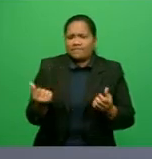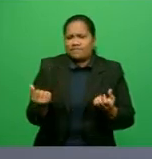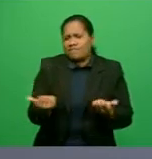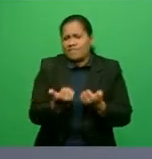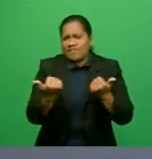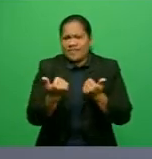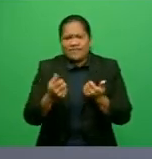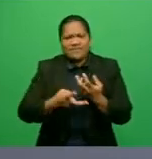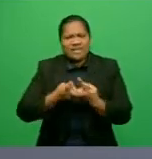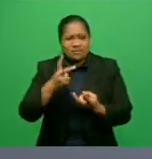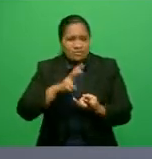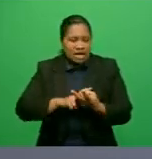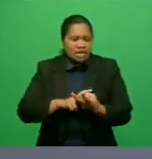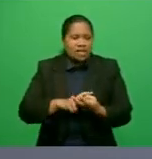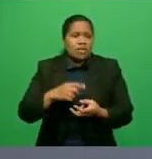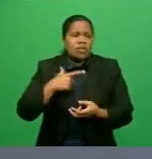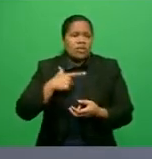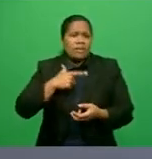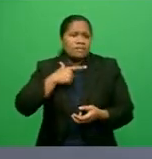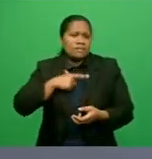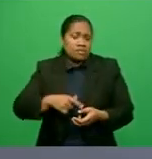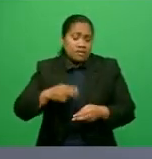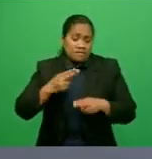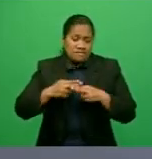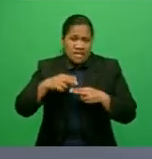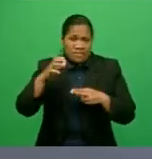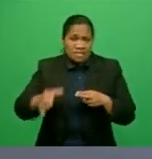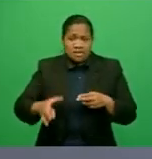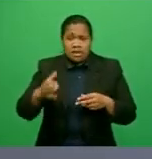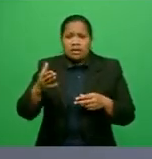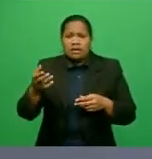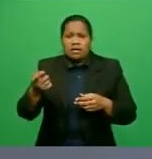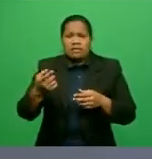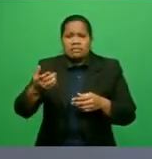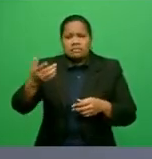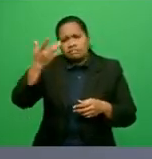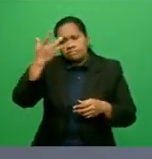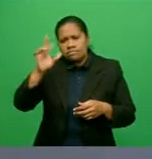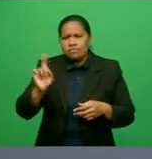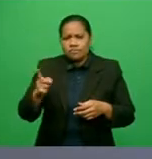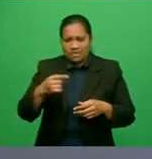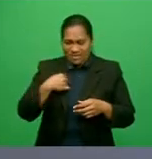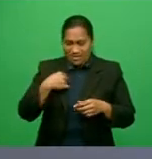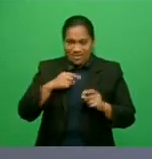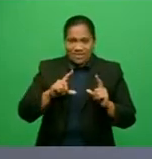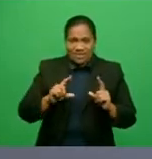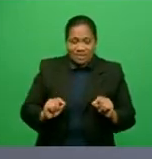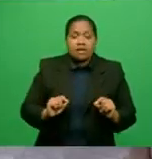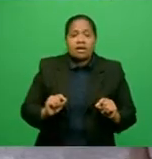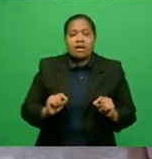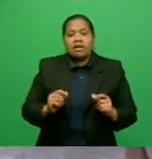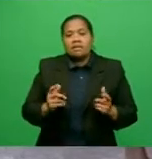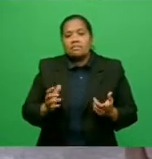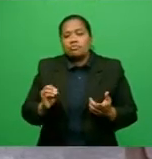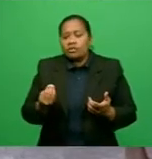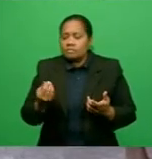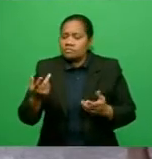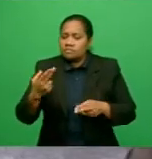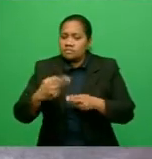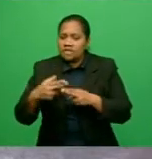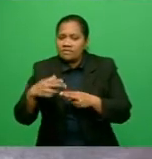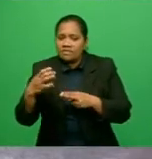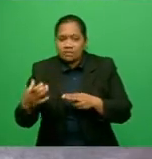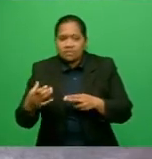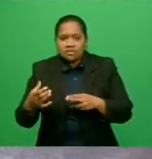because the farmers, they didn't knew that I'm doing. So slowly the farmers, we went